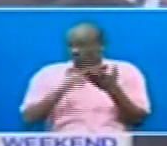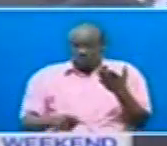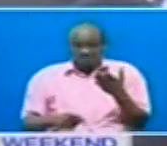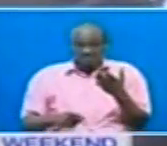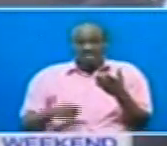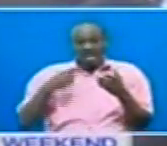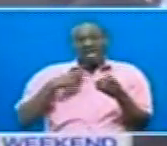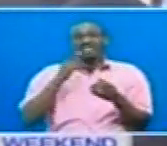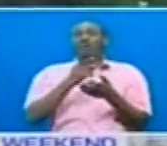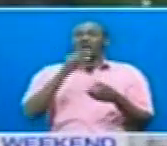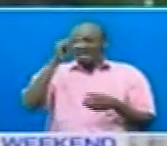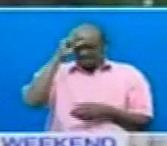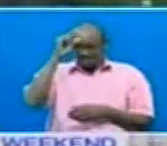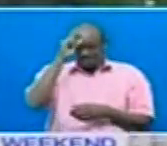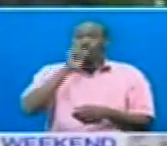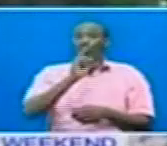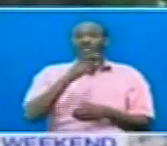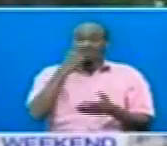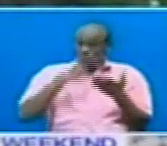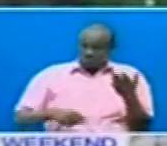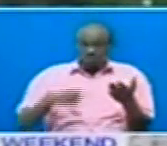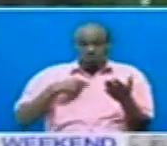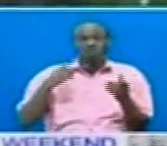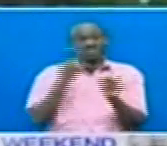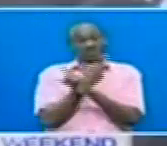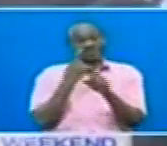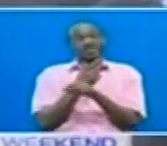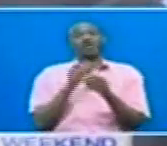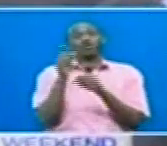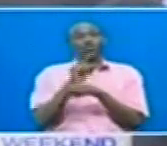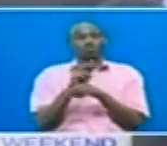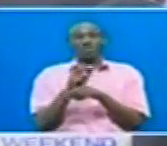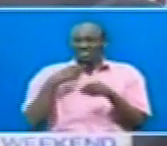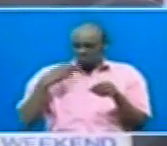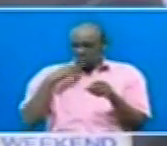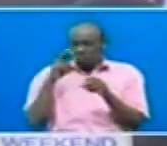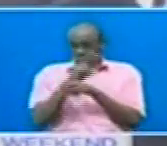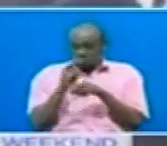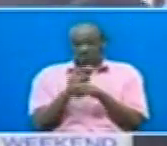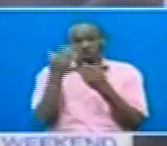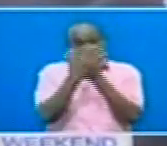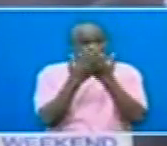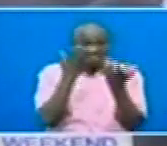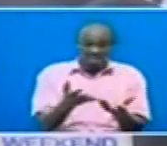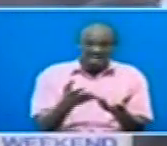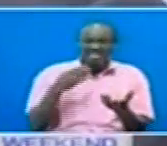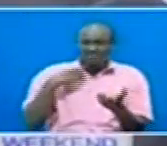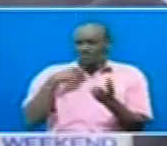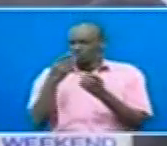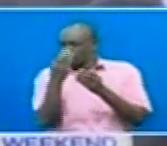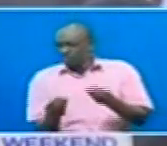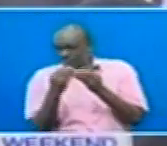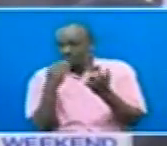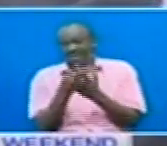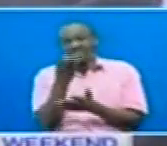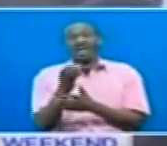the actually government directive, to automate the system, to seal all the loopholes, to seal the leakages where the